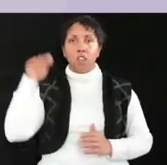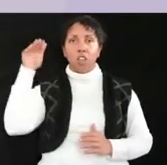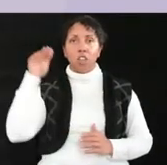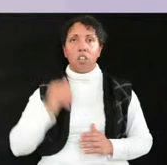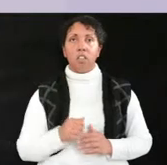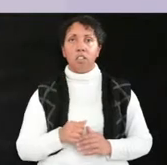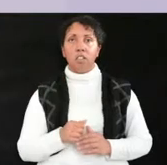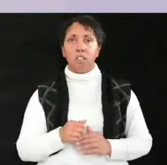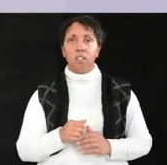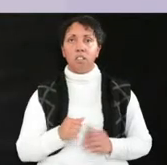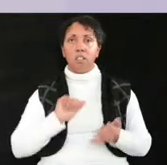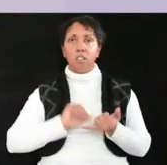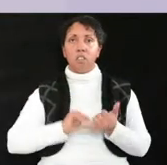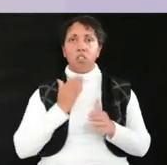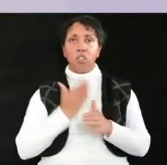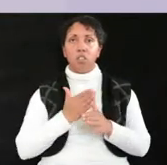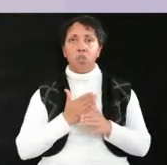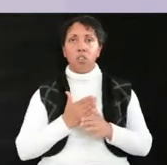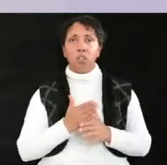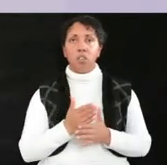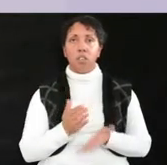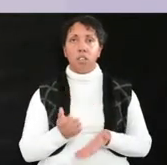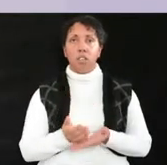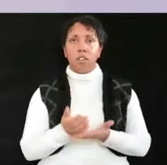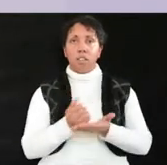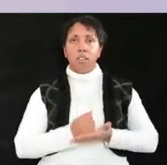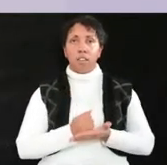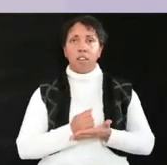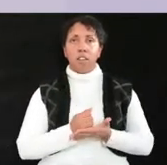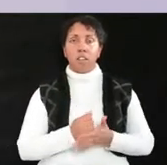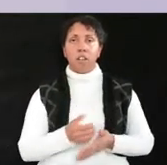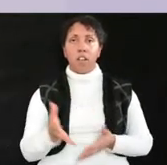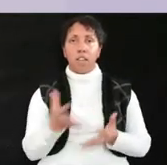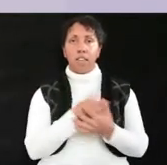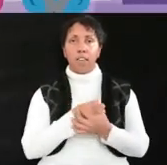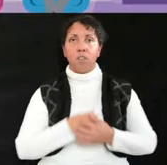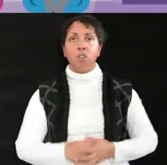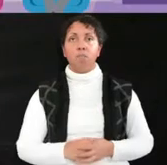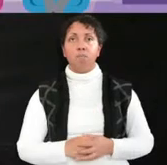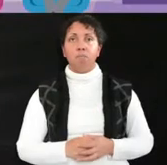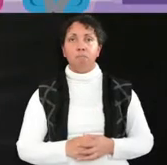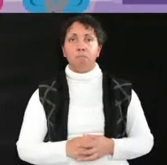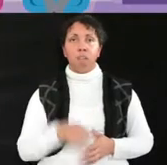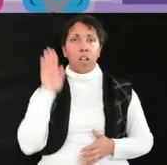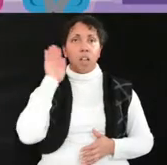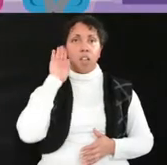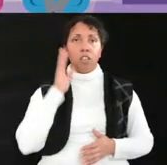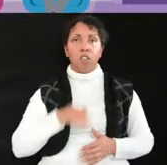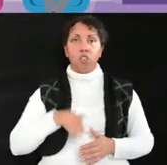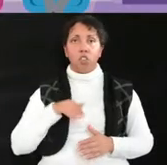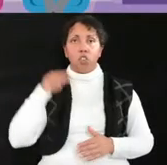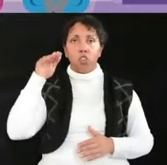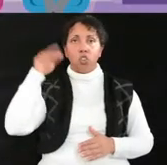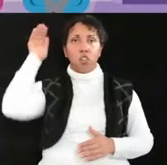after has a social worker to help make sure they are safe and properly looked after. I listen to children and